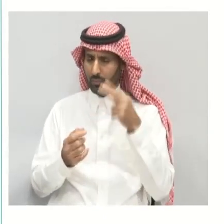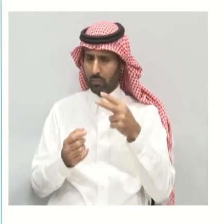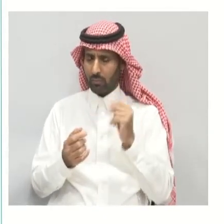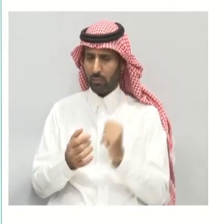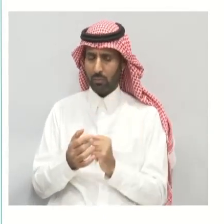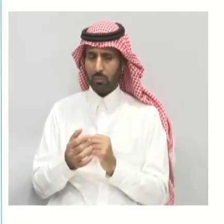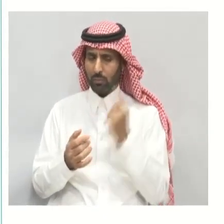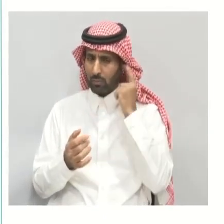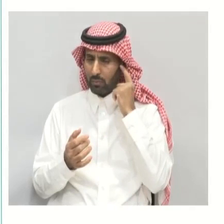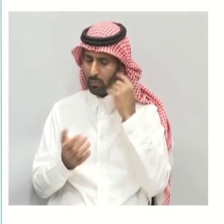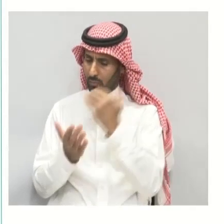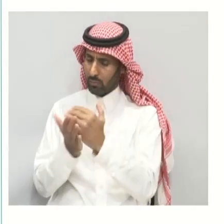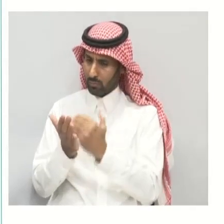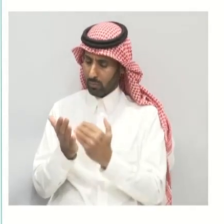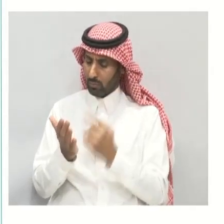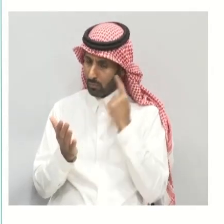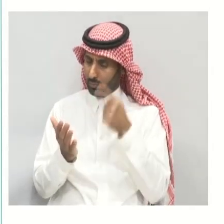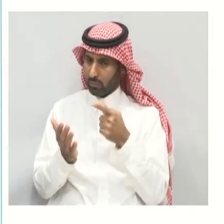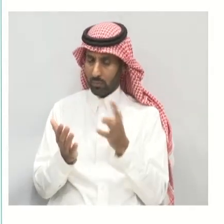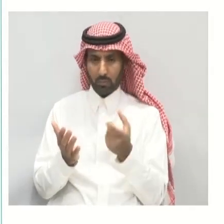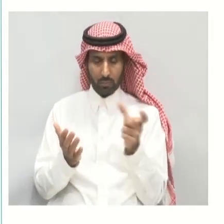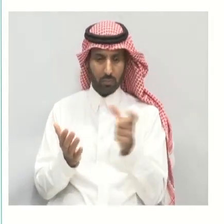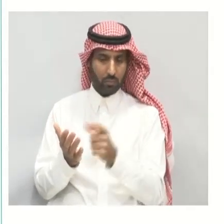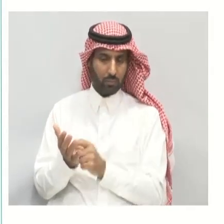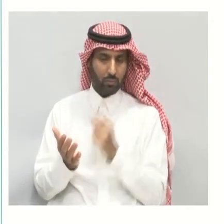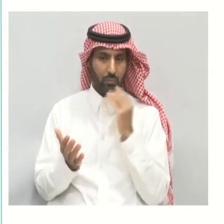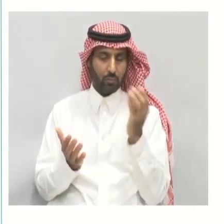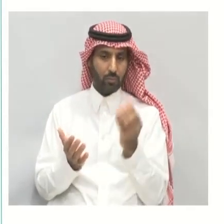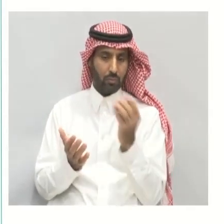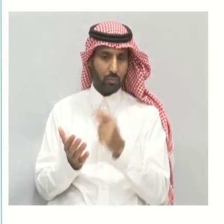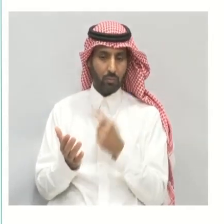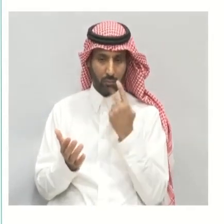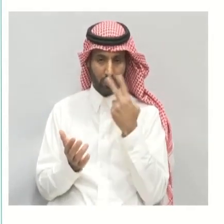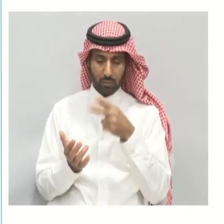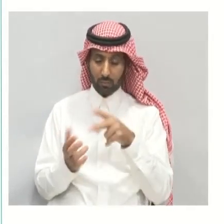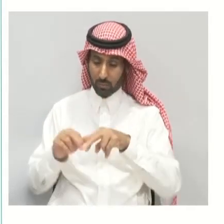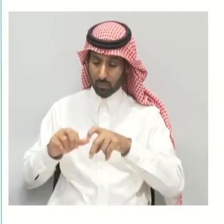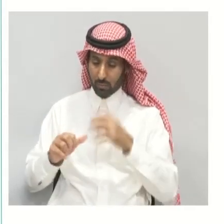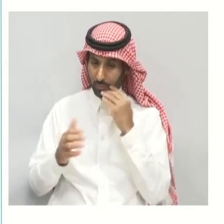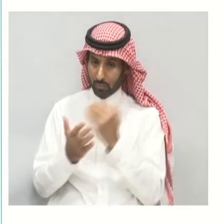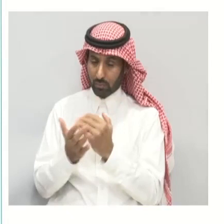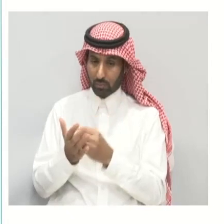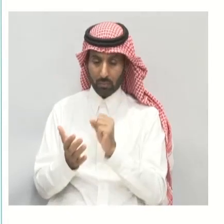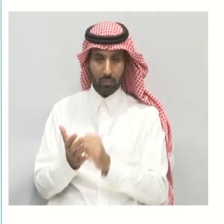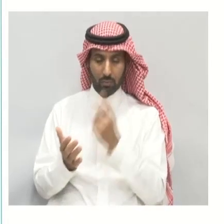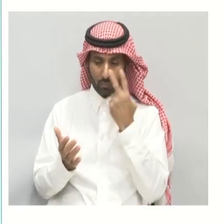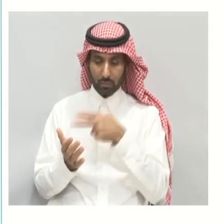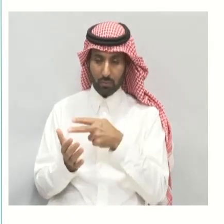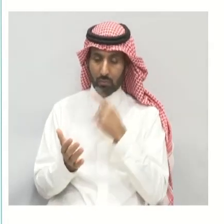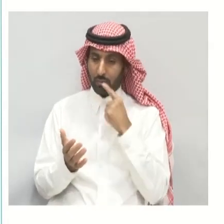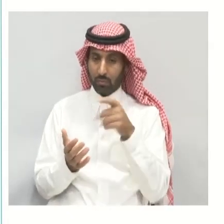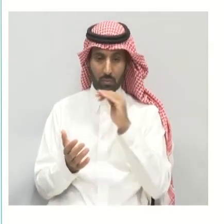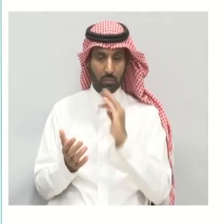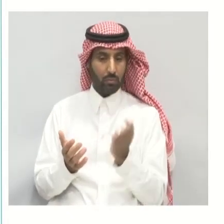to elicit a word or two from that question and use it when we look for an answer, especially when we are looking for an